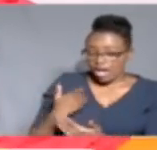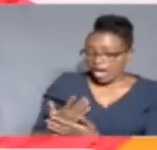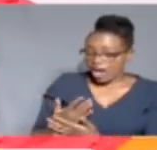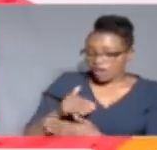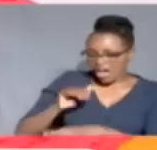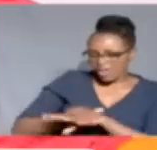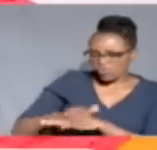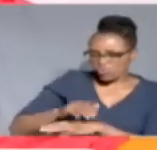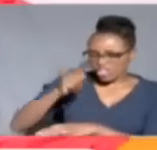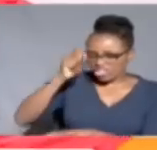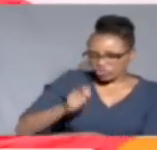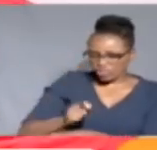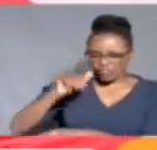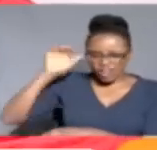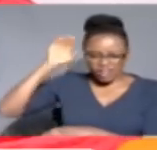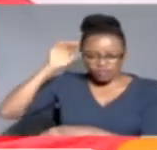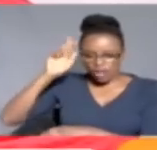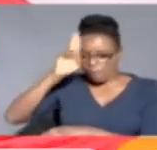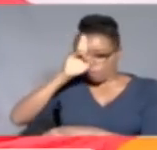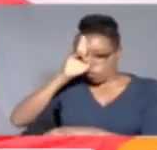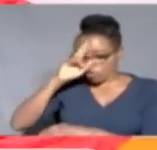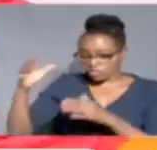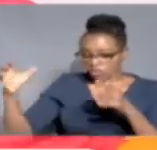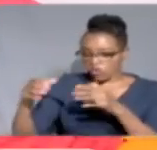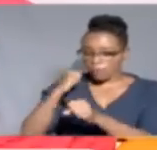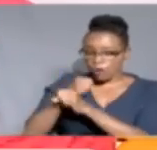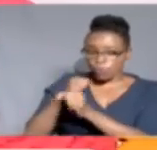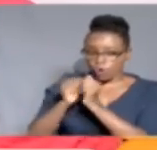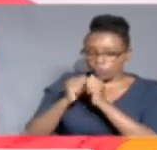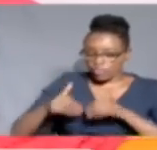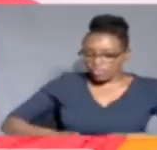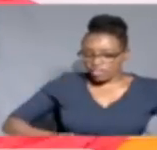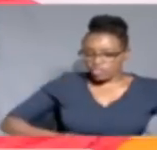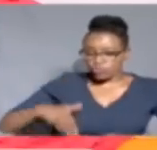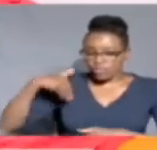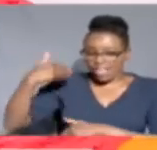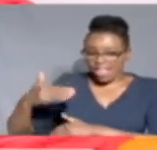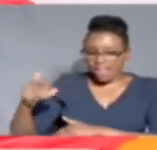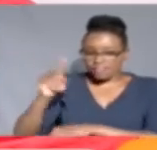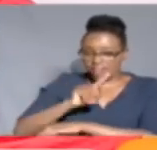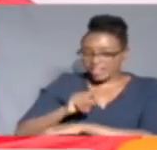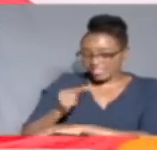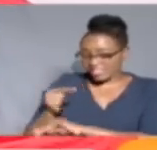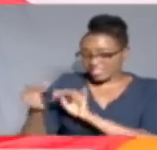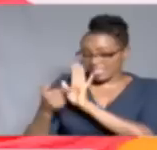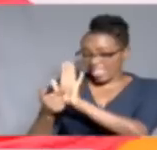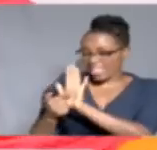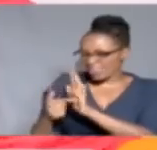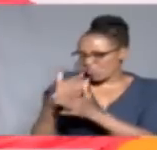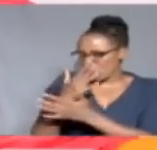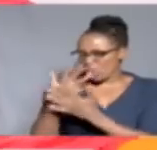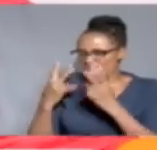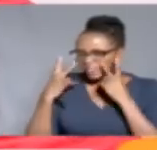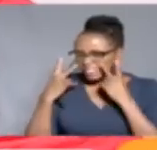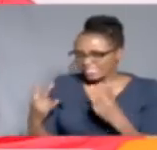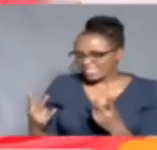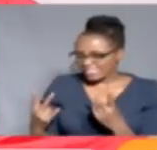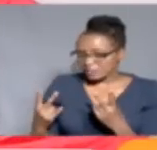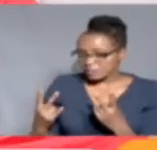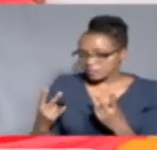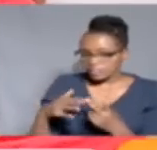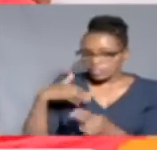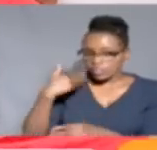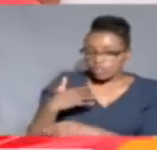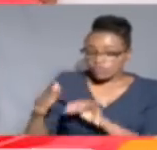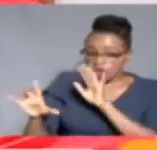judiciary. We have a listening police force. I work with the youth on a daily basis. And in instances where I've seen that there are conflict with the